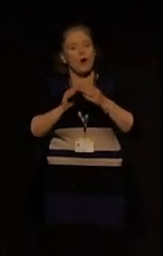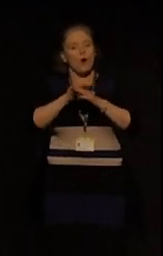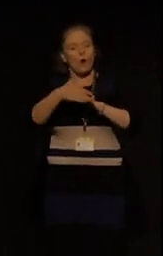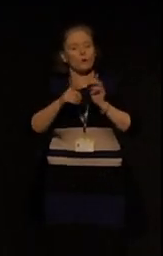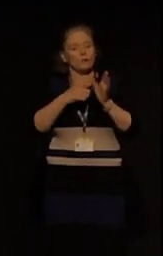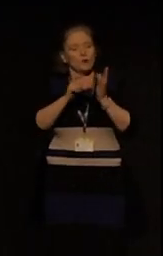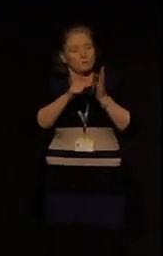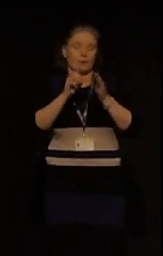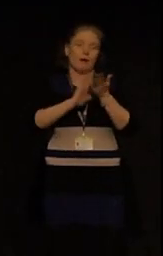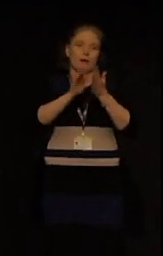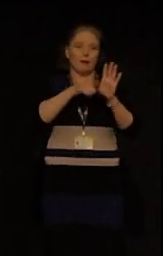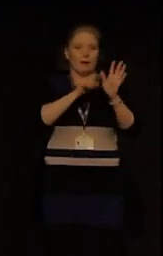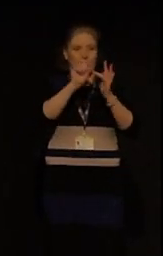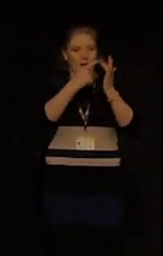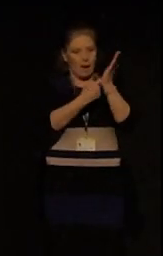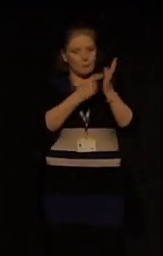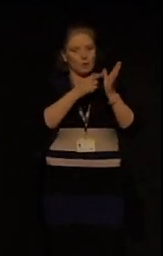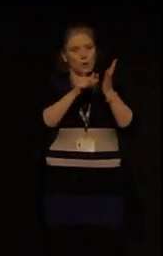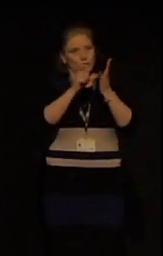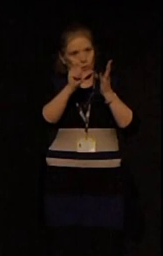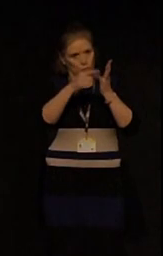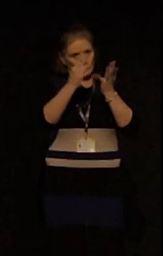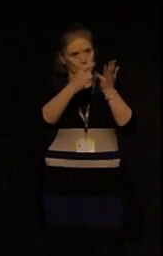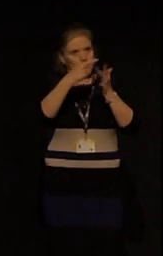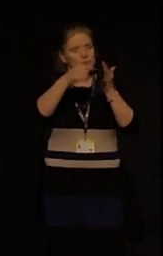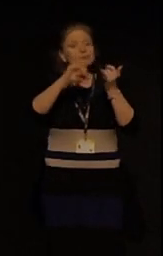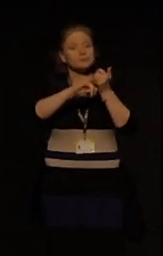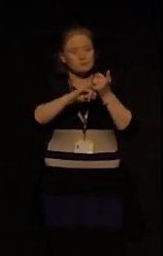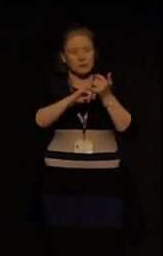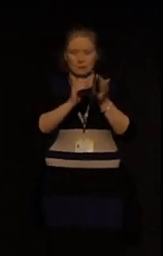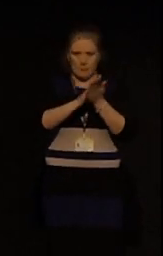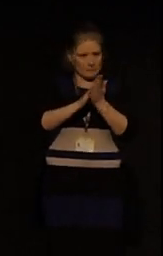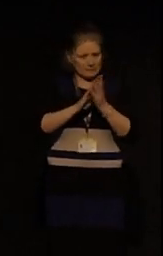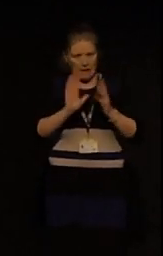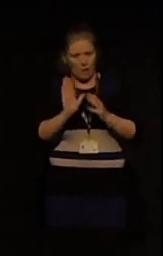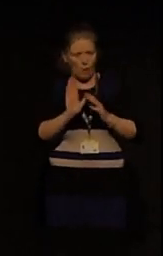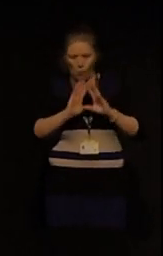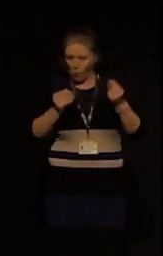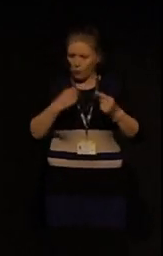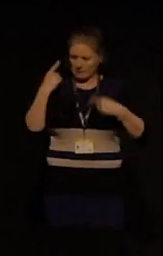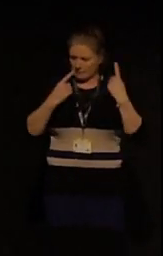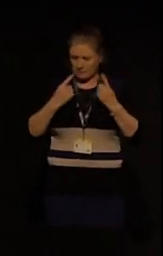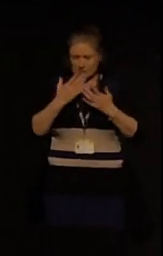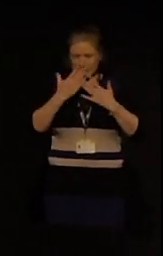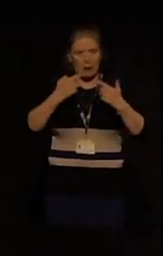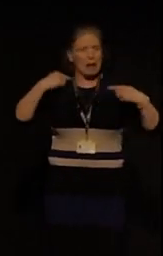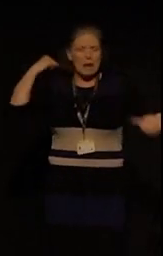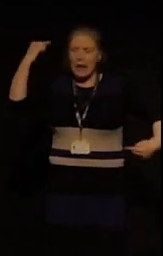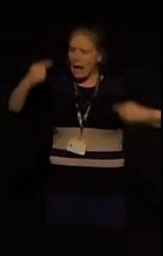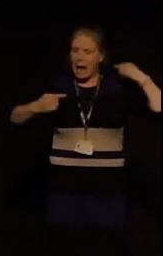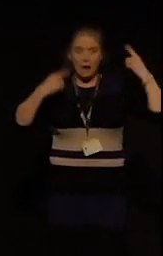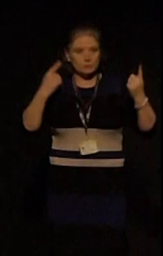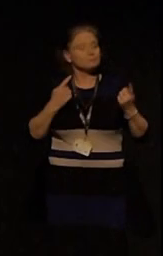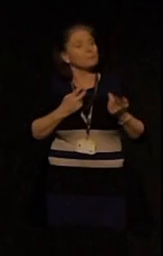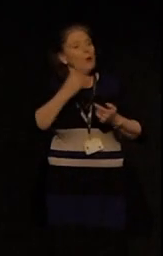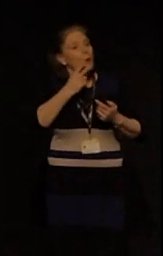hyperacusis. Hyperacusis is a condition where everything sounds way too loud to you. When you get older, you